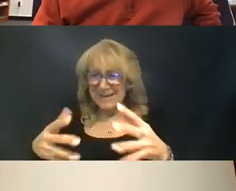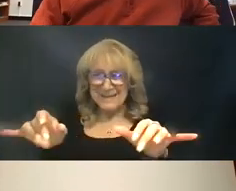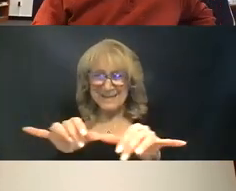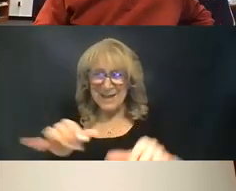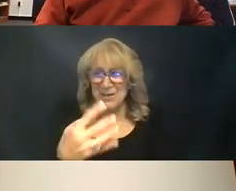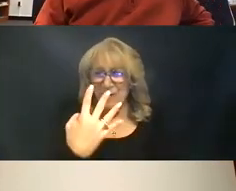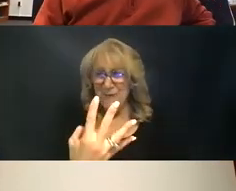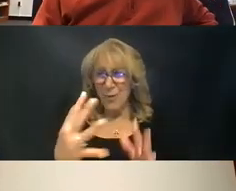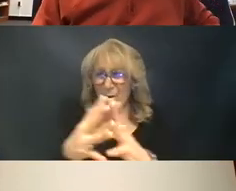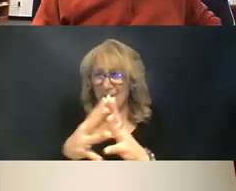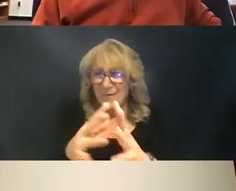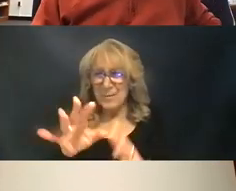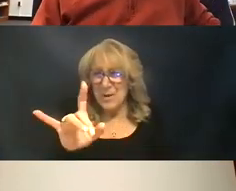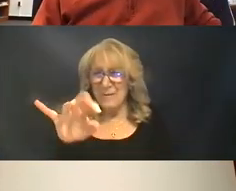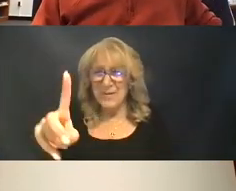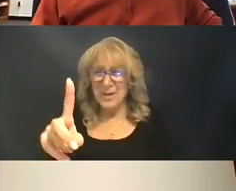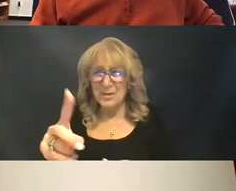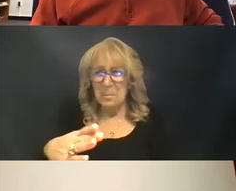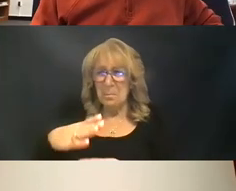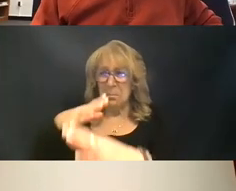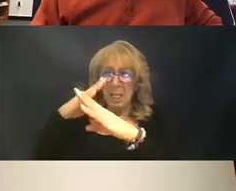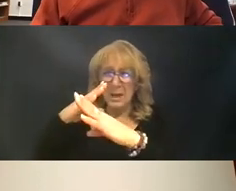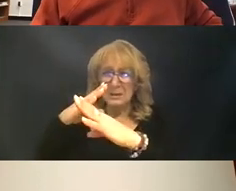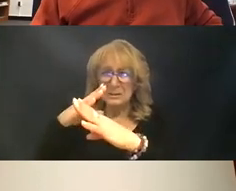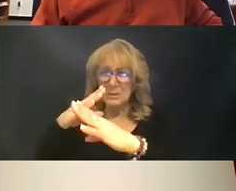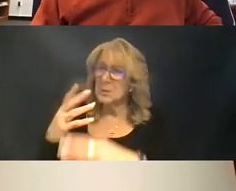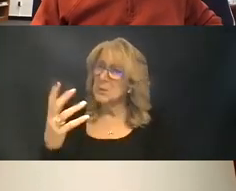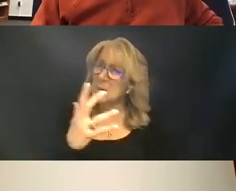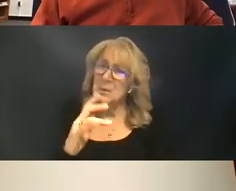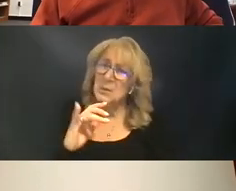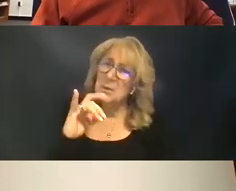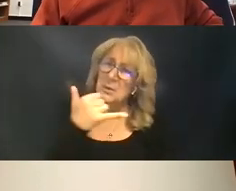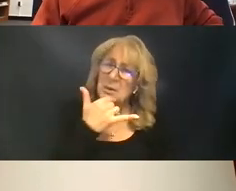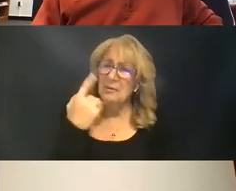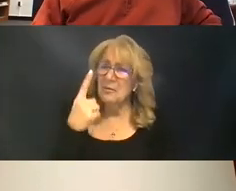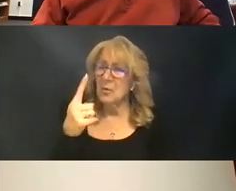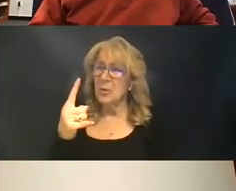and blocked the entire canal. A big whoops for the shipping industry.